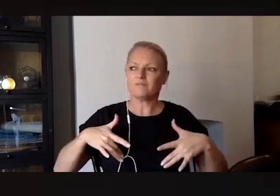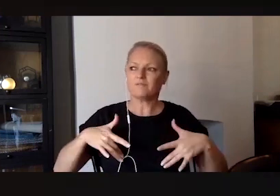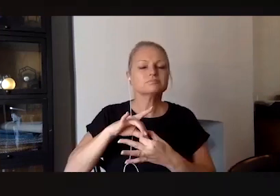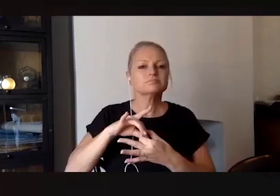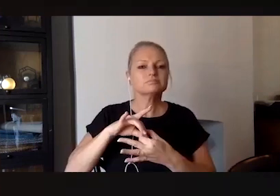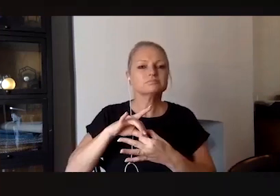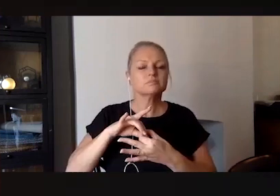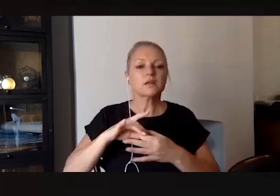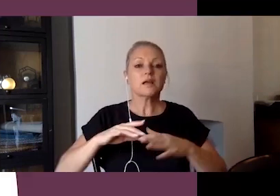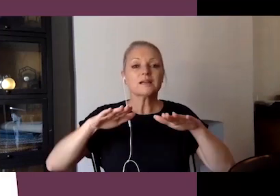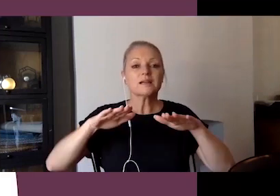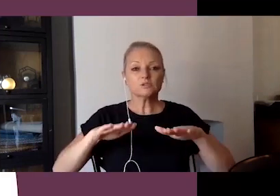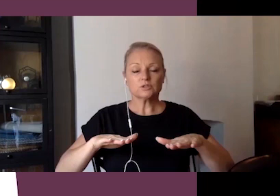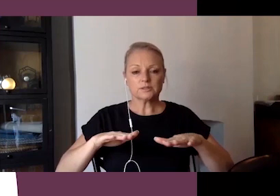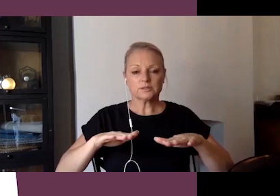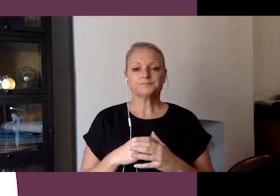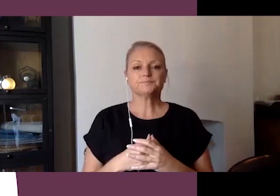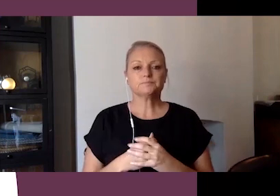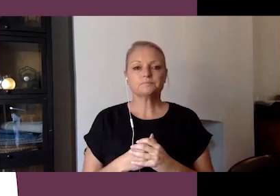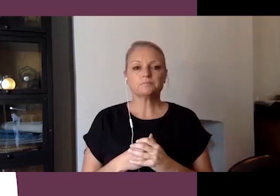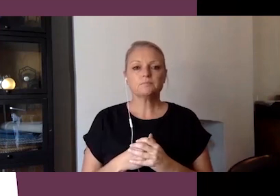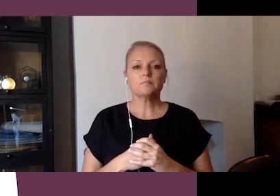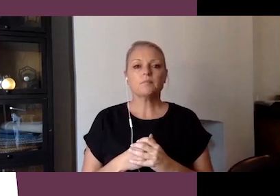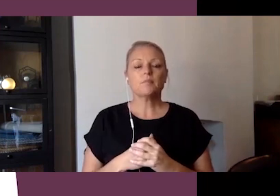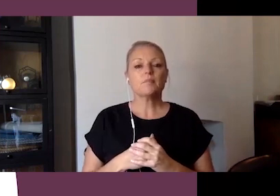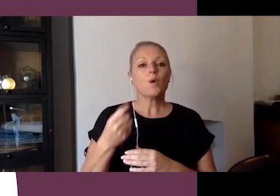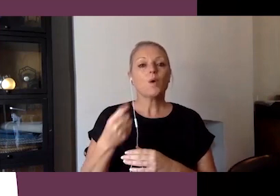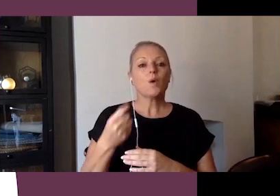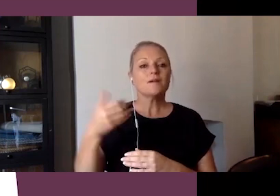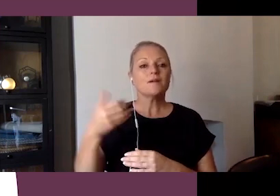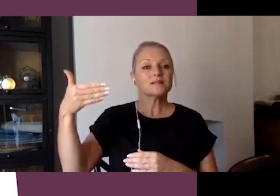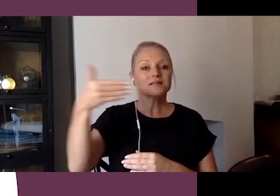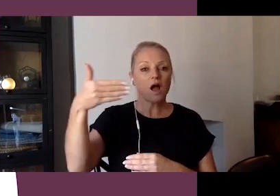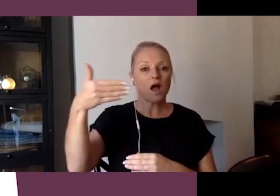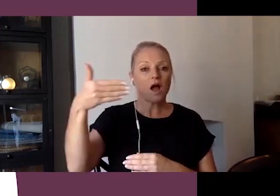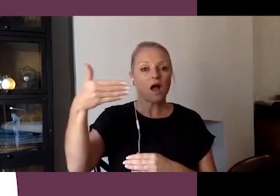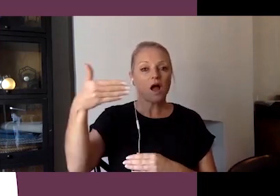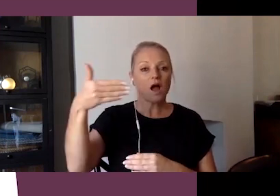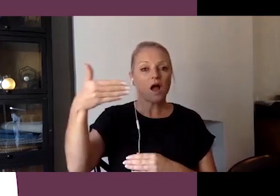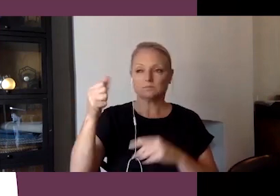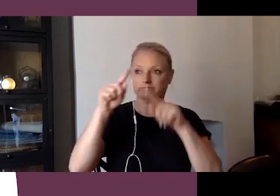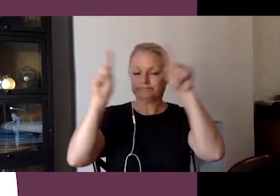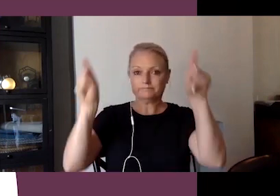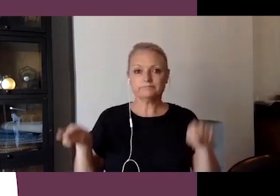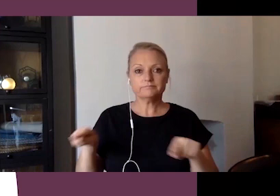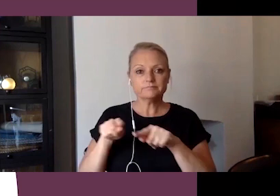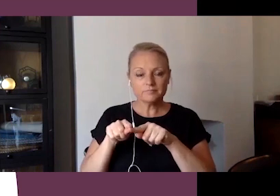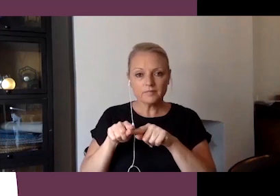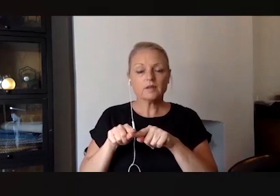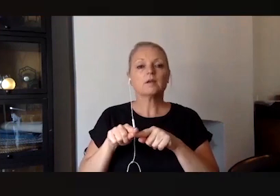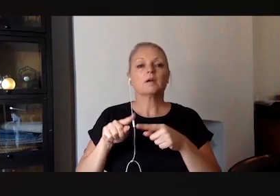Currently on screen, there is a maroon PowerPoint holding slide with text, video boxes with our guest and Auslan